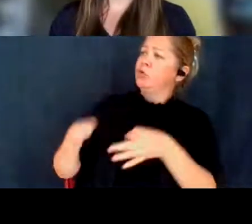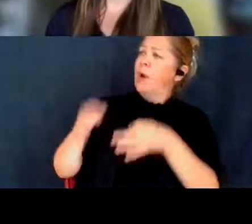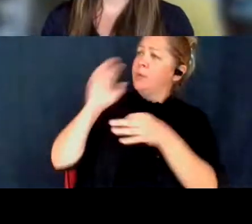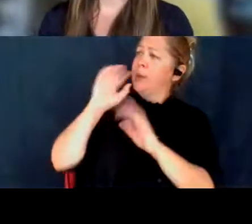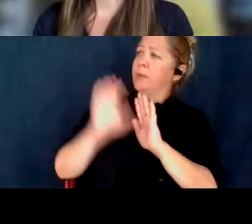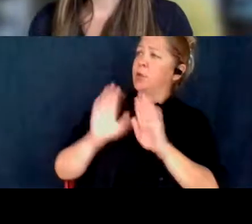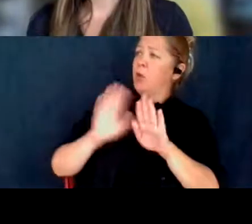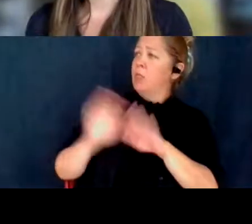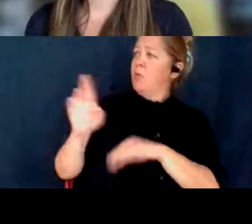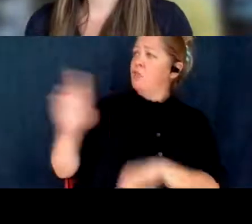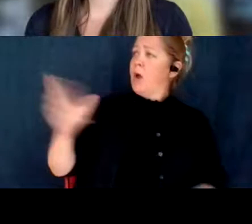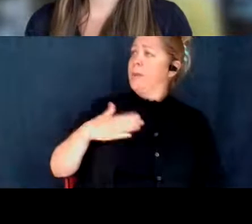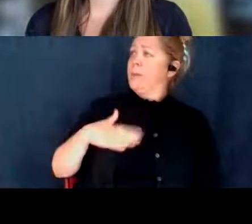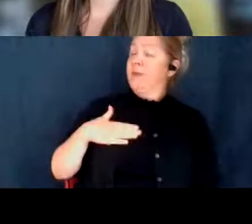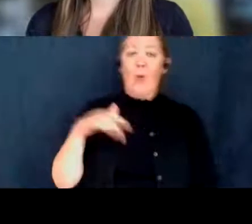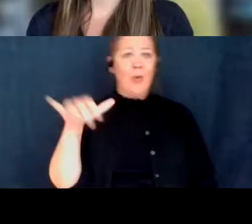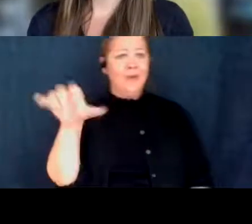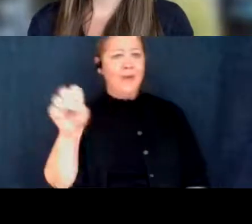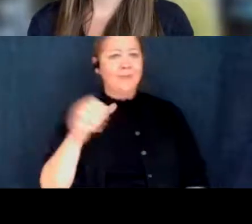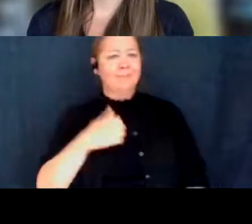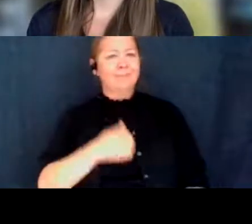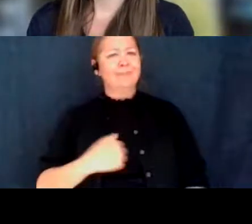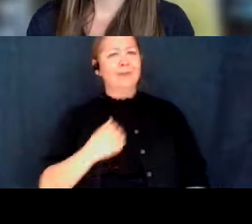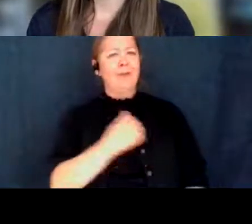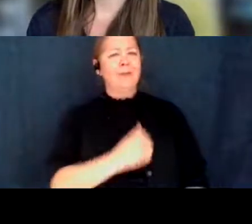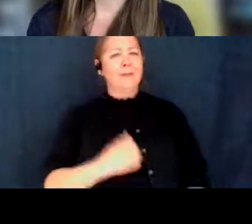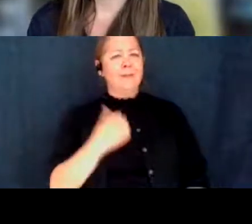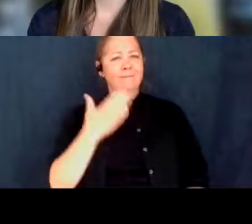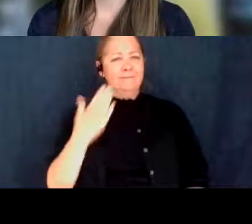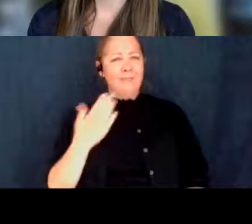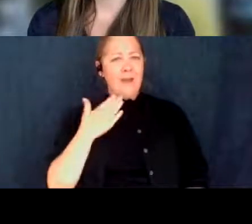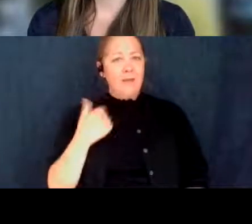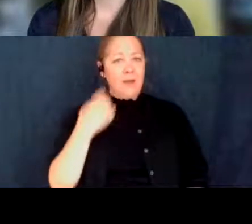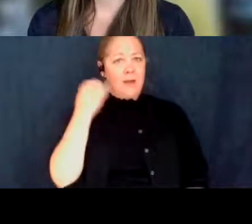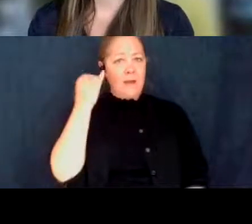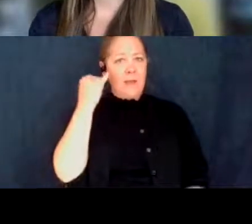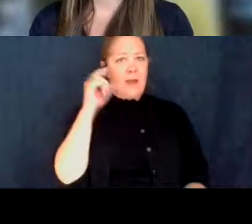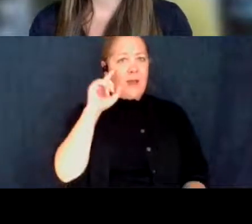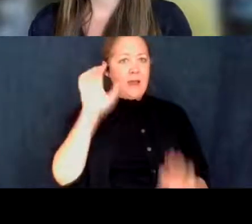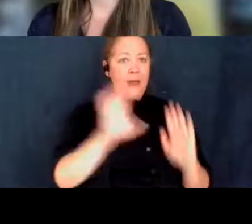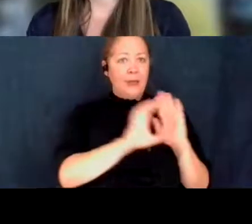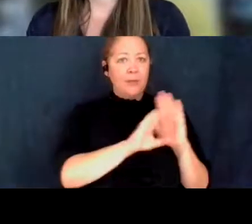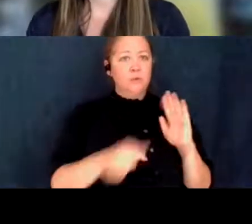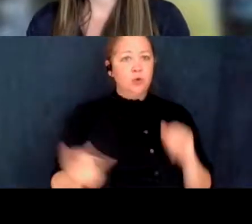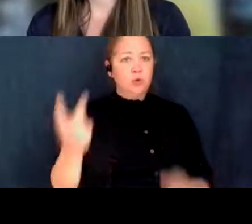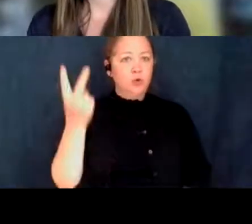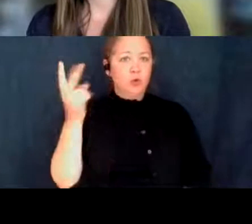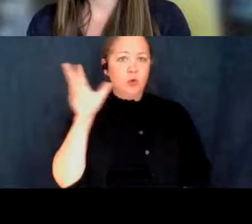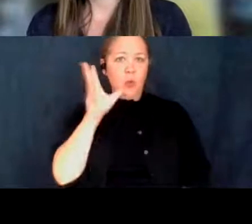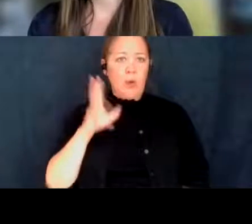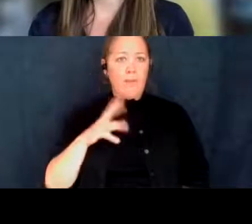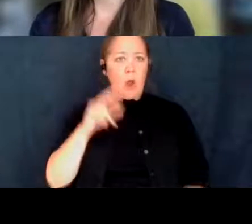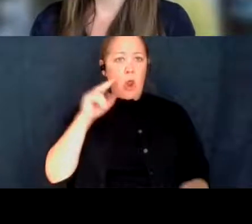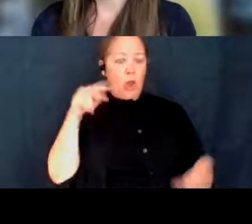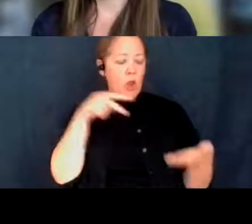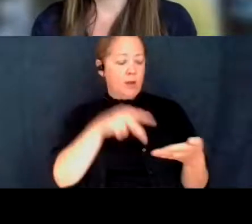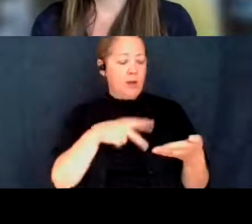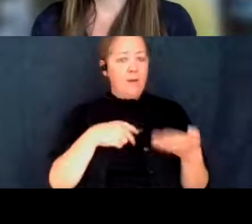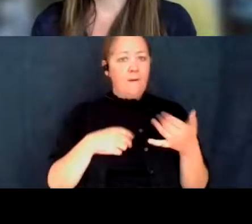I'm sorry, thank you. There is an image of two women looking at a phone, smiling, and the idea here is that